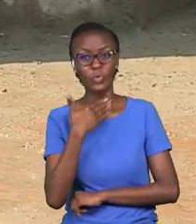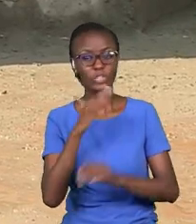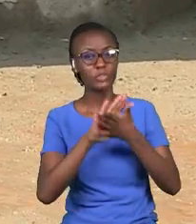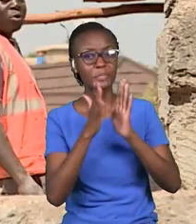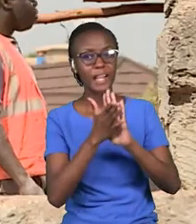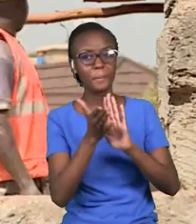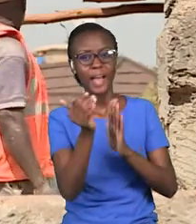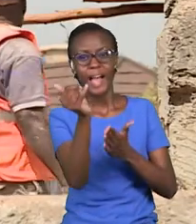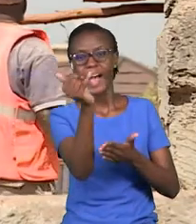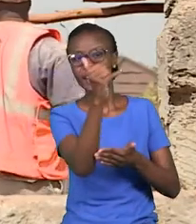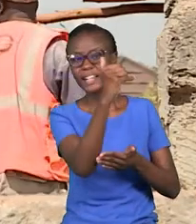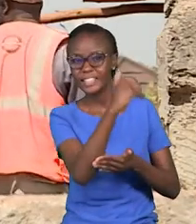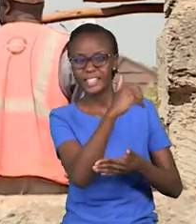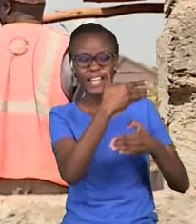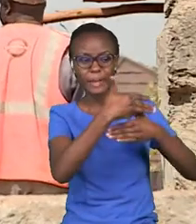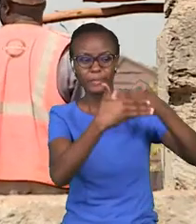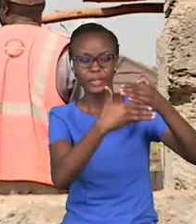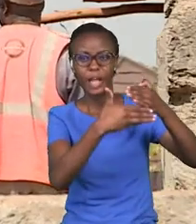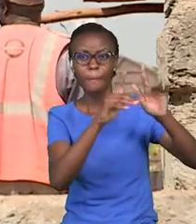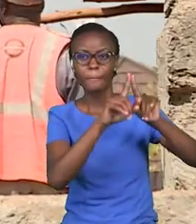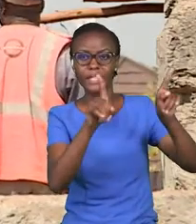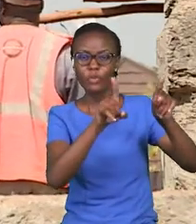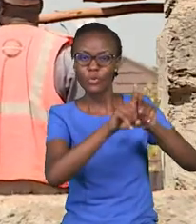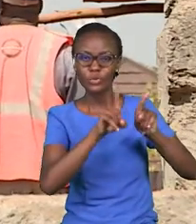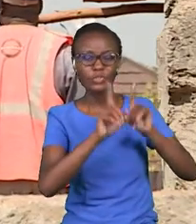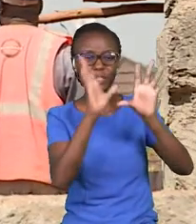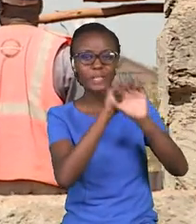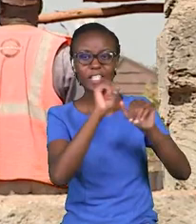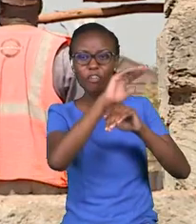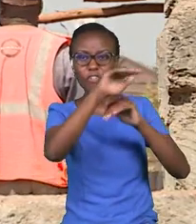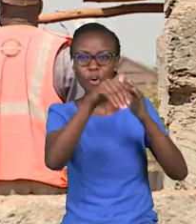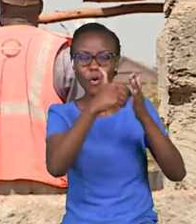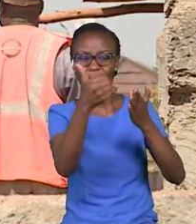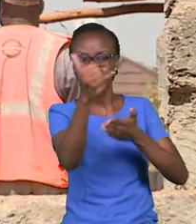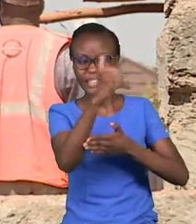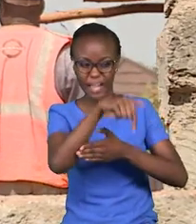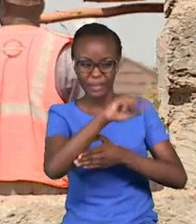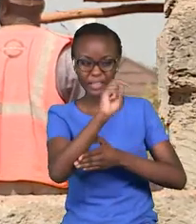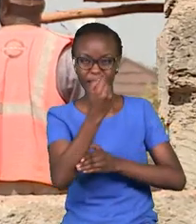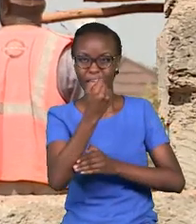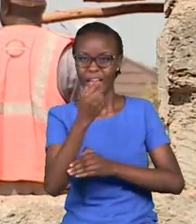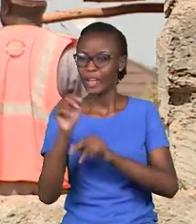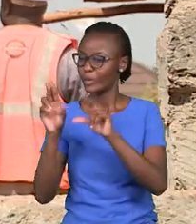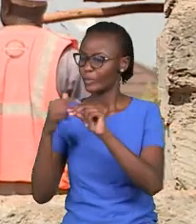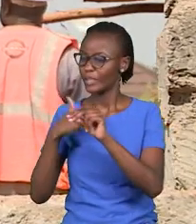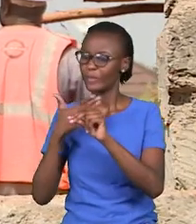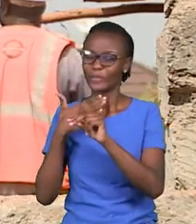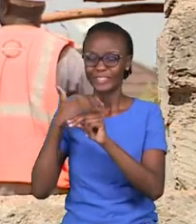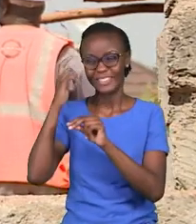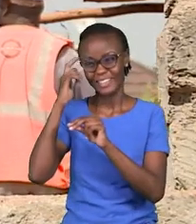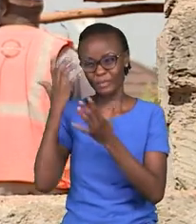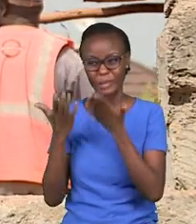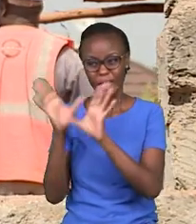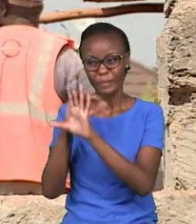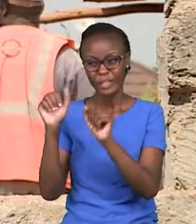architect? And not just an architect, mm-hmm. but the president of architects in Kenya? I definitely didn't think I would be president of AK, but